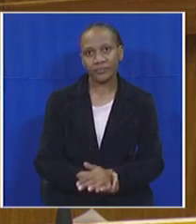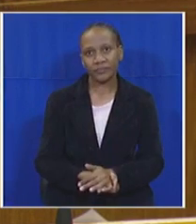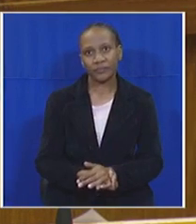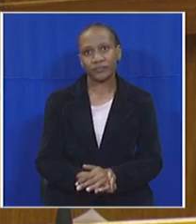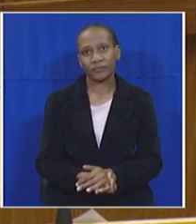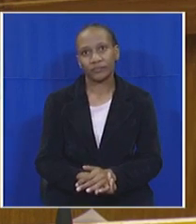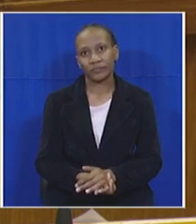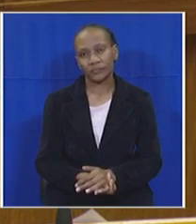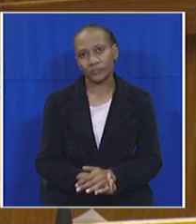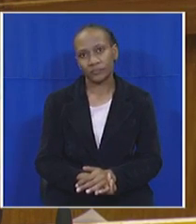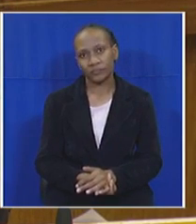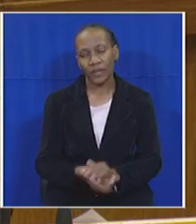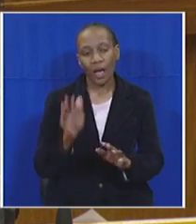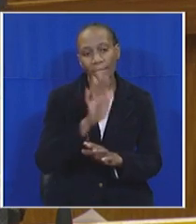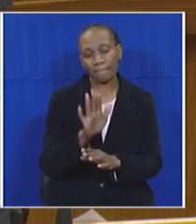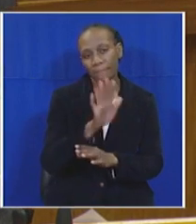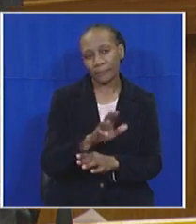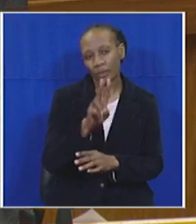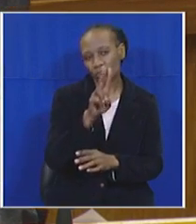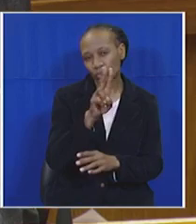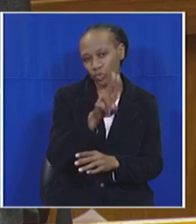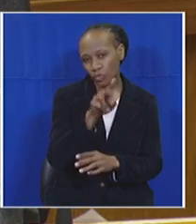They give a home to about